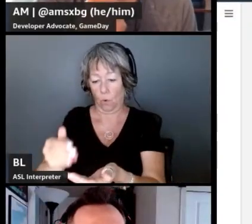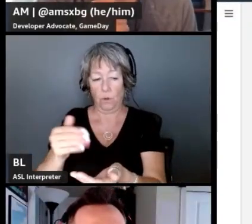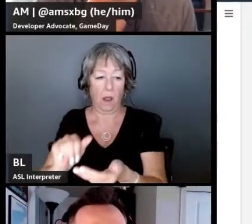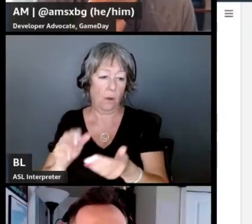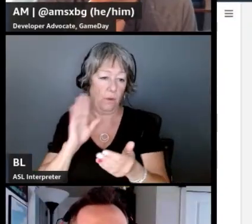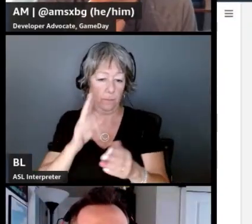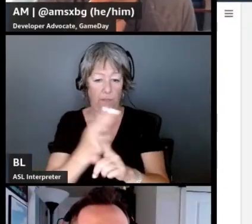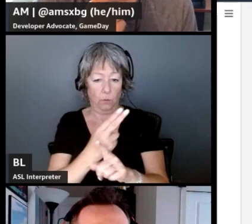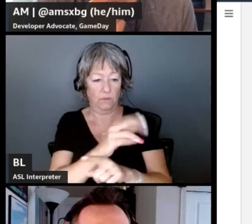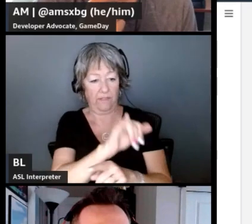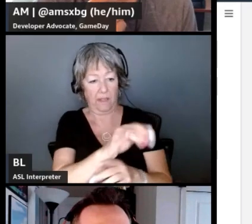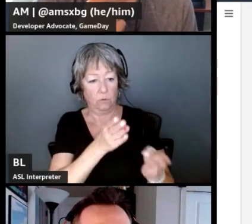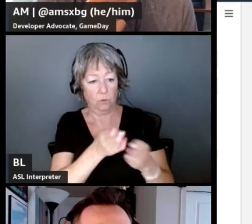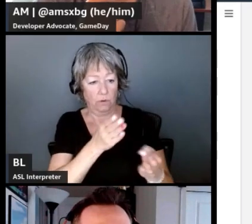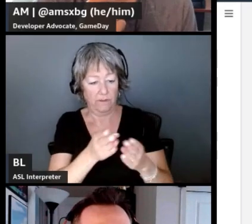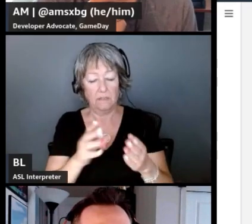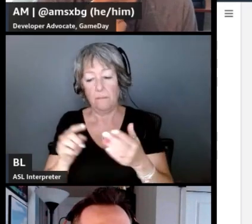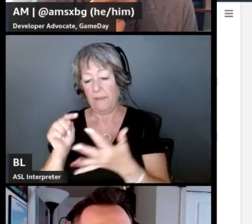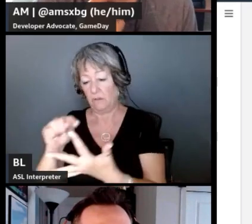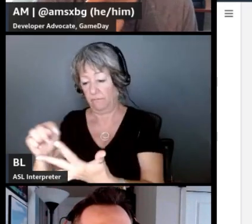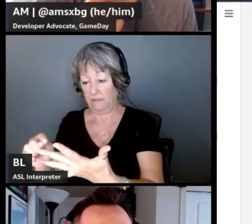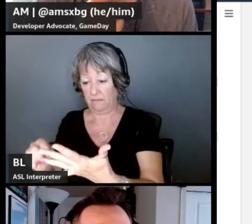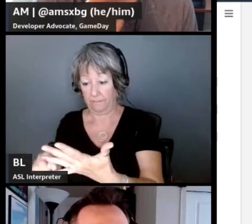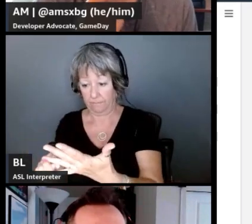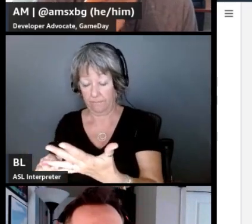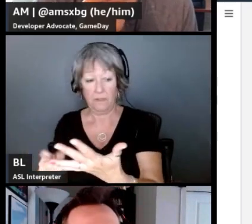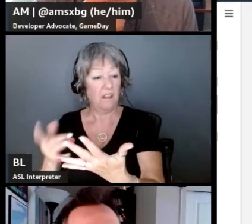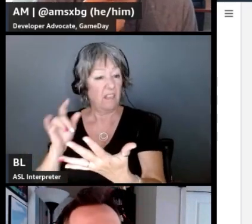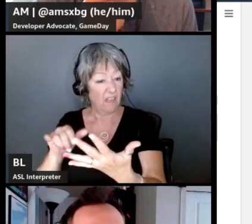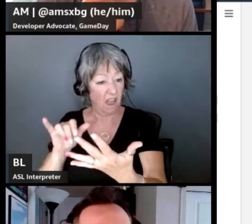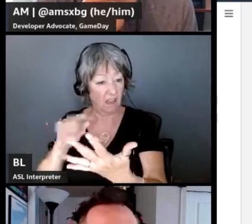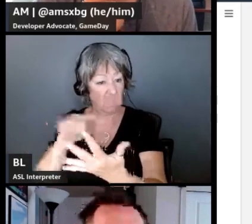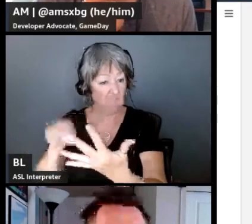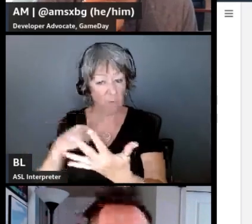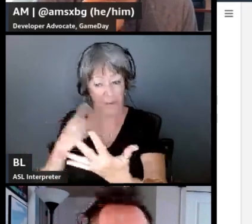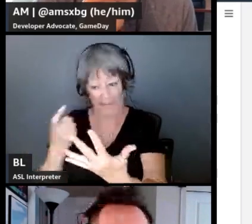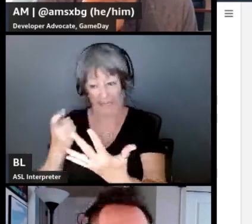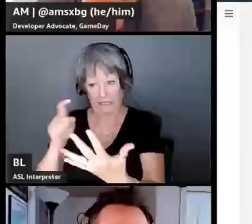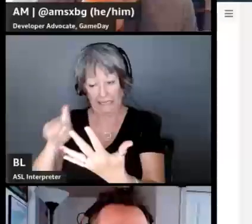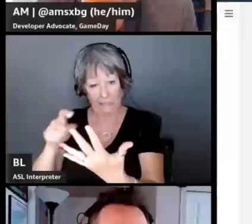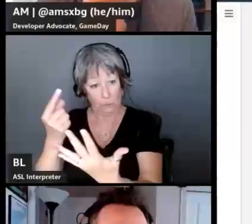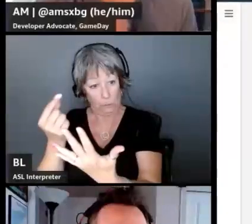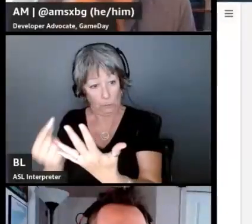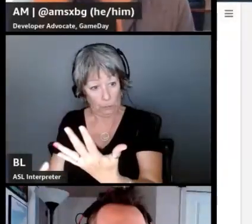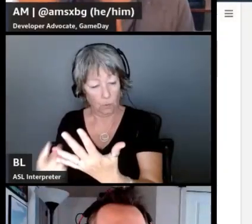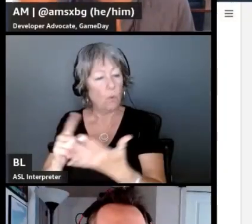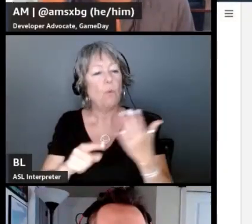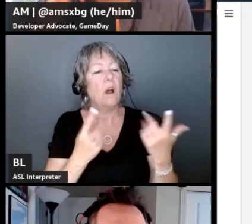service. Based on this, what is the kind of query throughput that I need? What is the indexing throughput that I need?